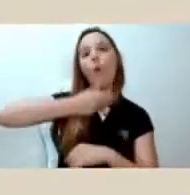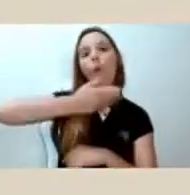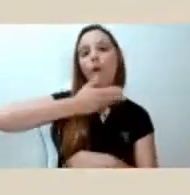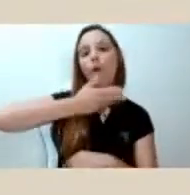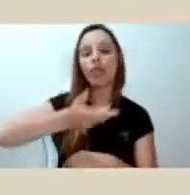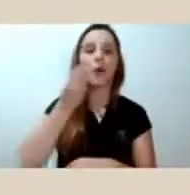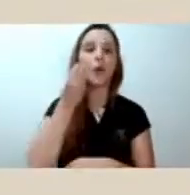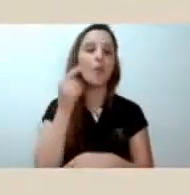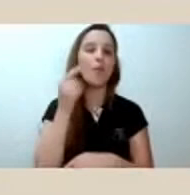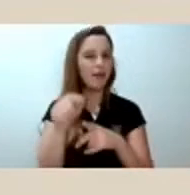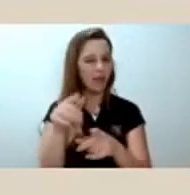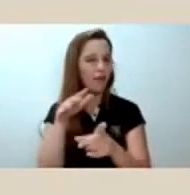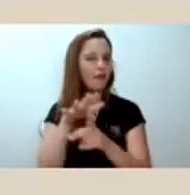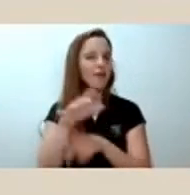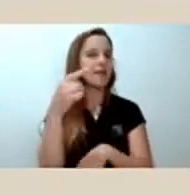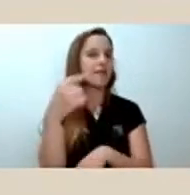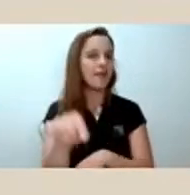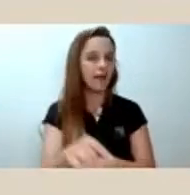And we have